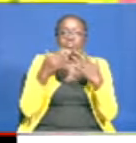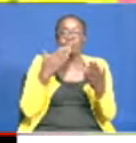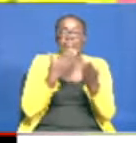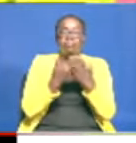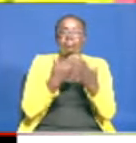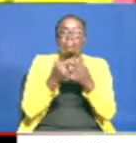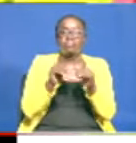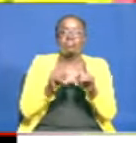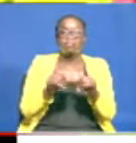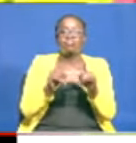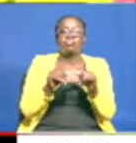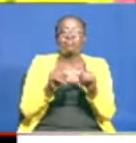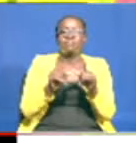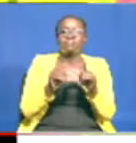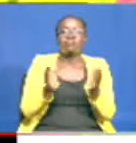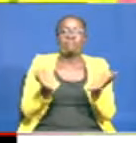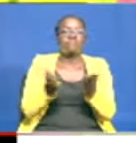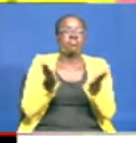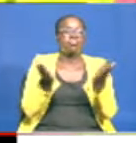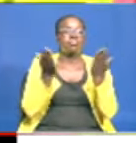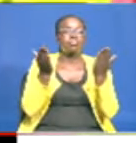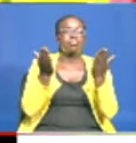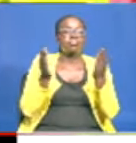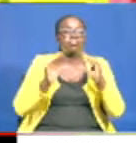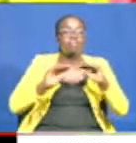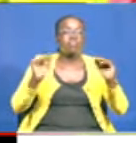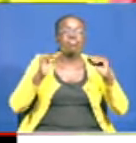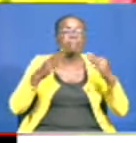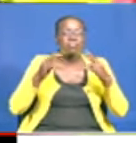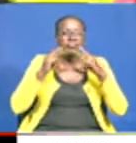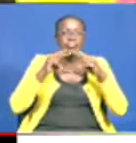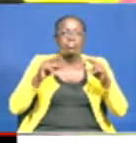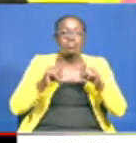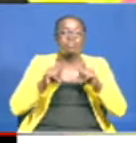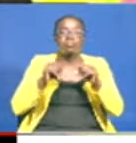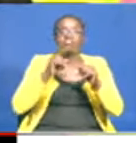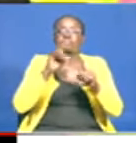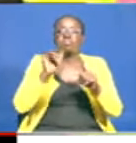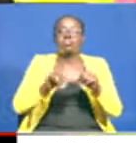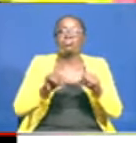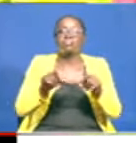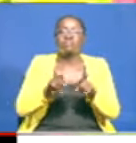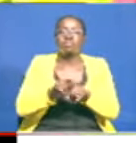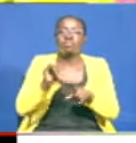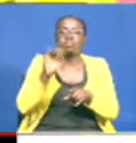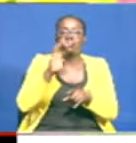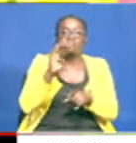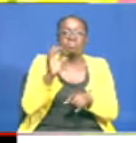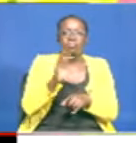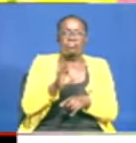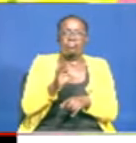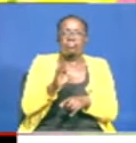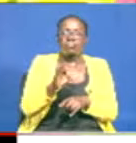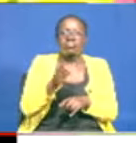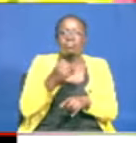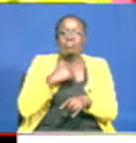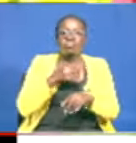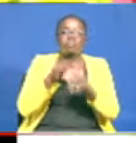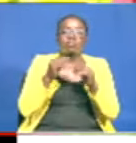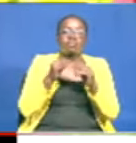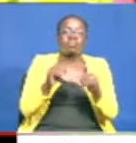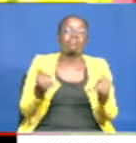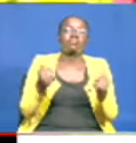tuzidi kuhamasisha wananchi waweze ku maintain amani, ndio pia sisi kama IBC tuweze kupata wakati mzuri